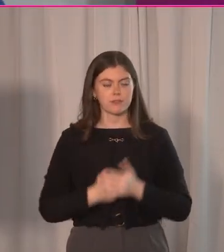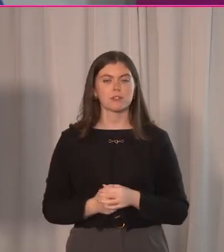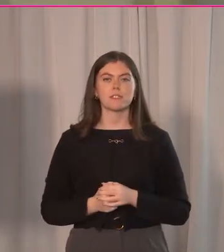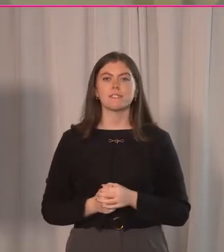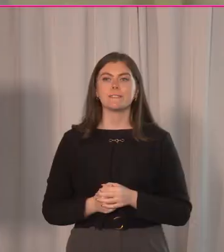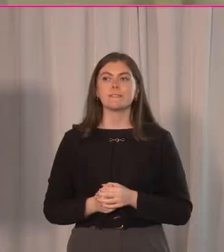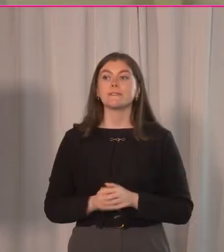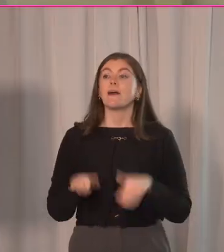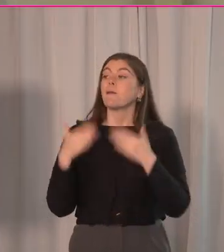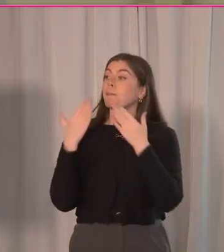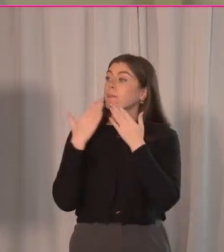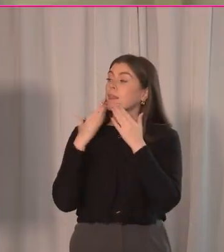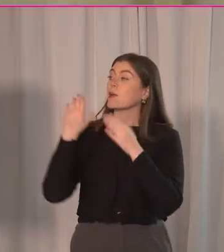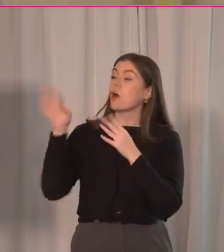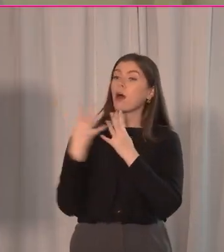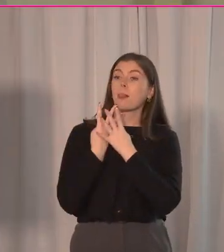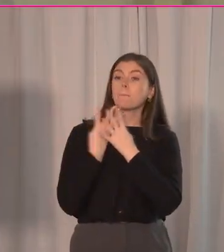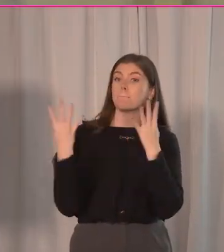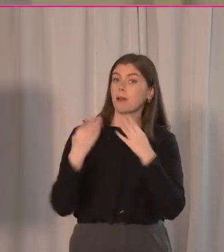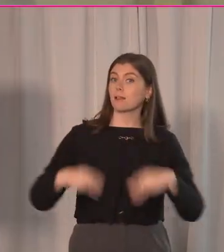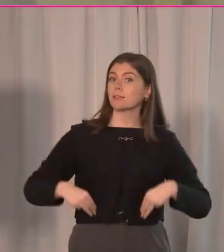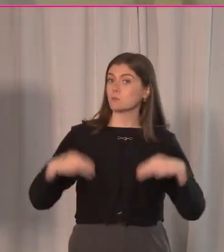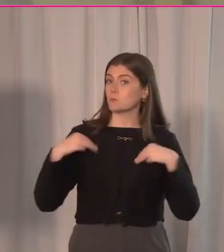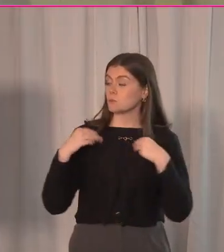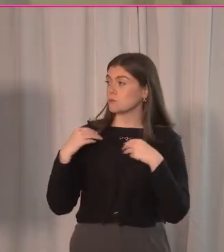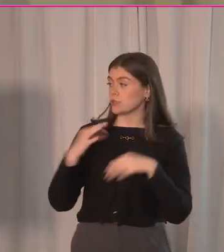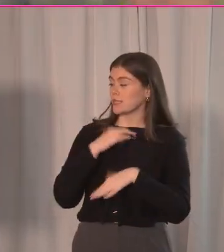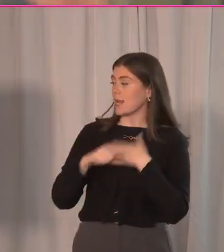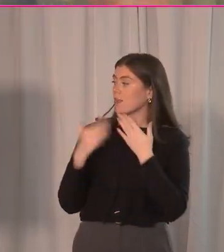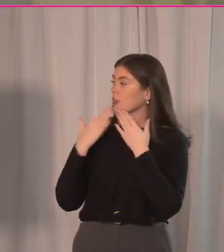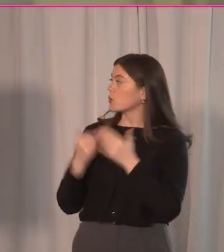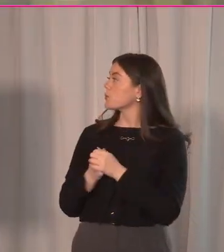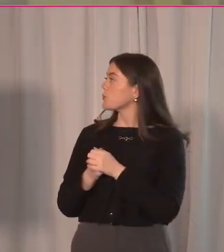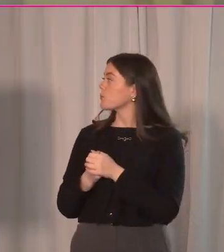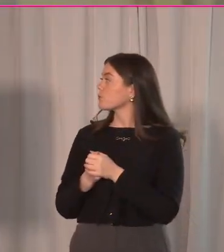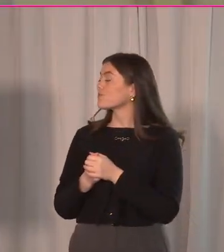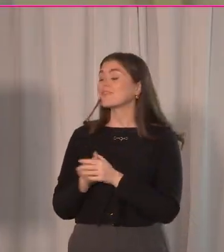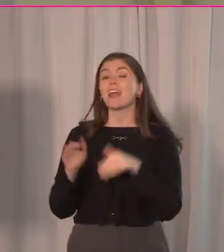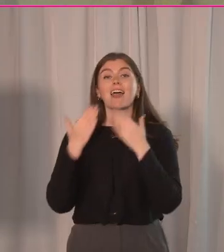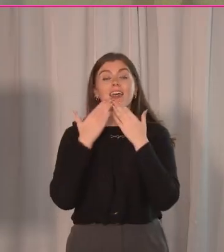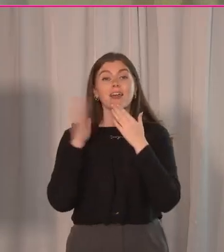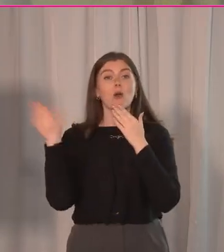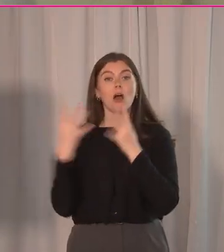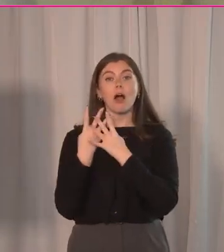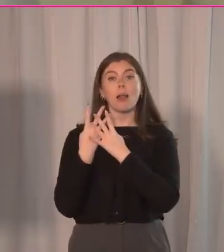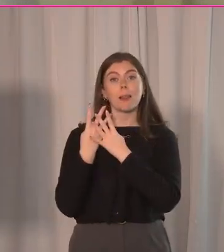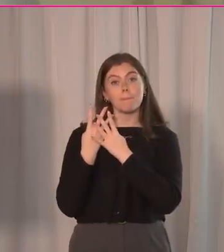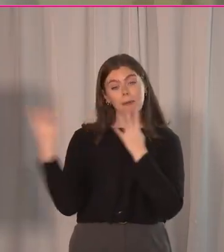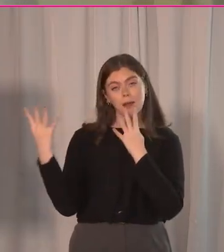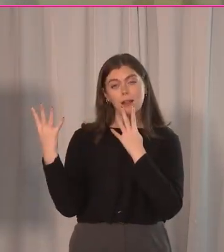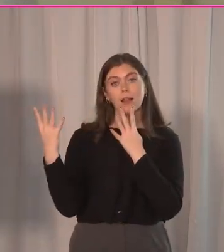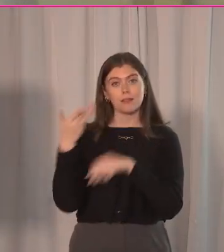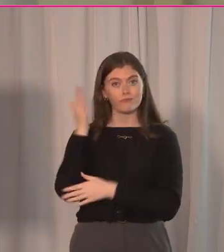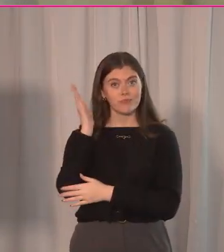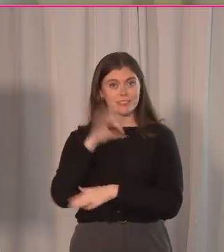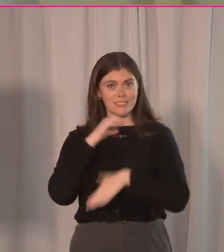and thank you to all of the speakers on the panel. Was there something you wanted to say, Deirdre? No. Thank you to all of the speakers on the panel today,